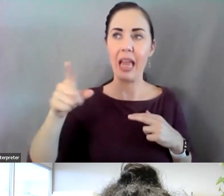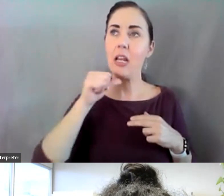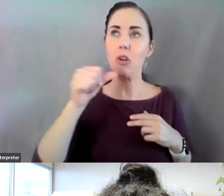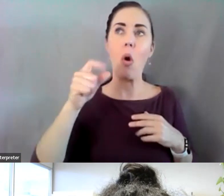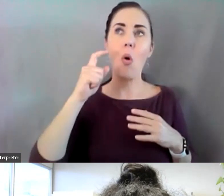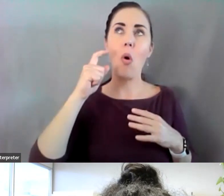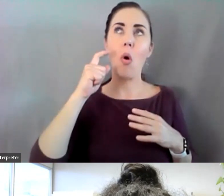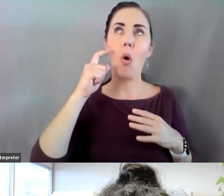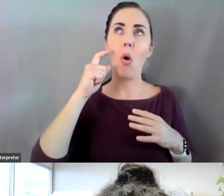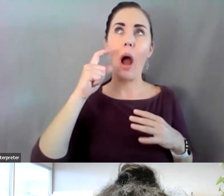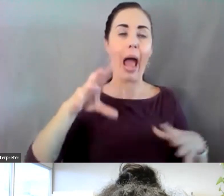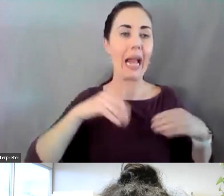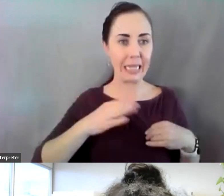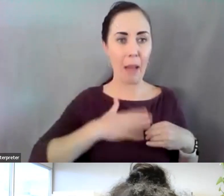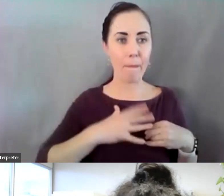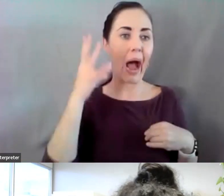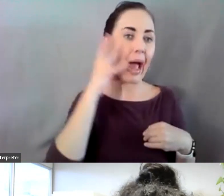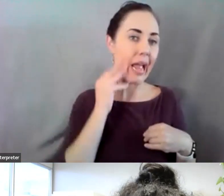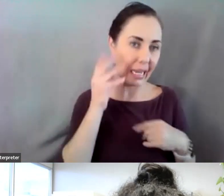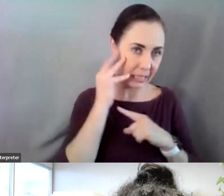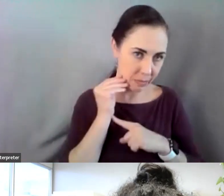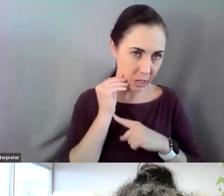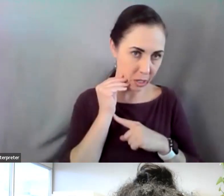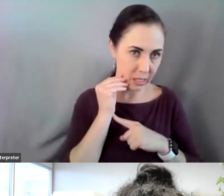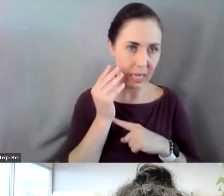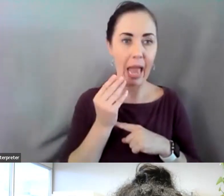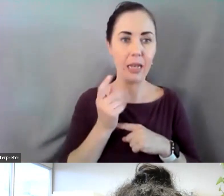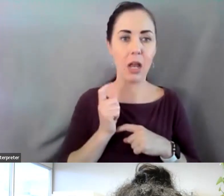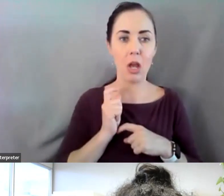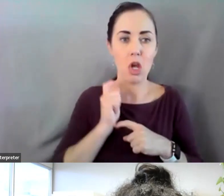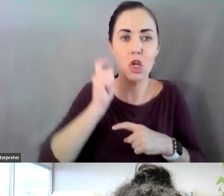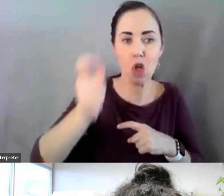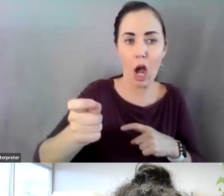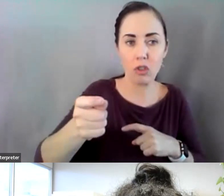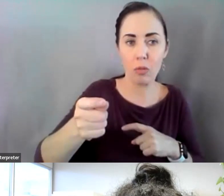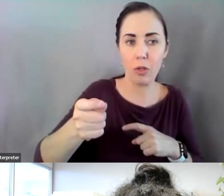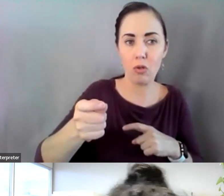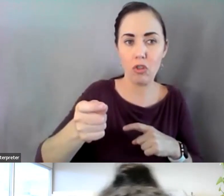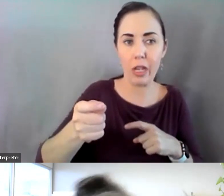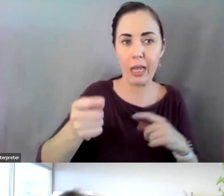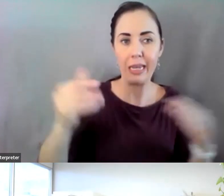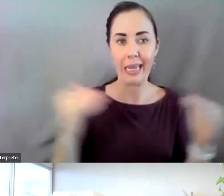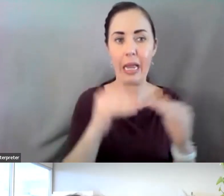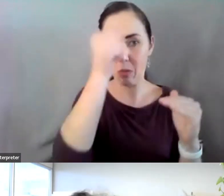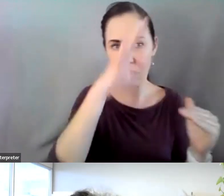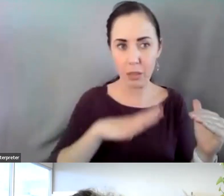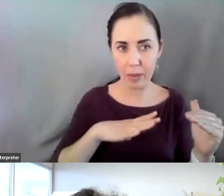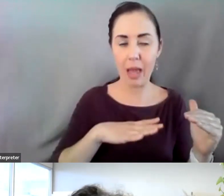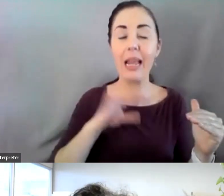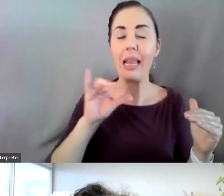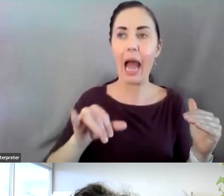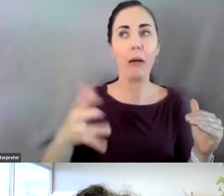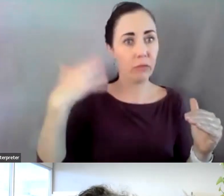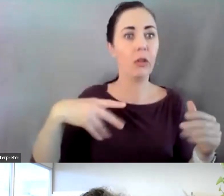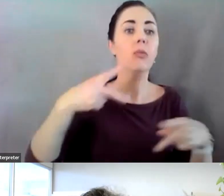recognize your experience and contributions to the same degree. And I think that is very much changing. And I